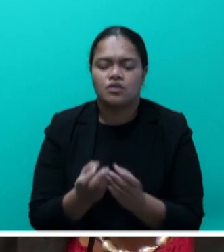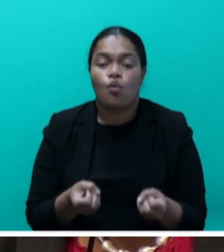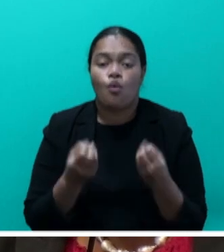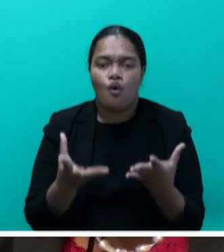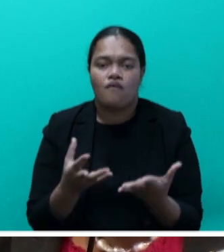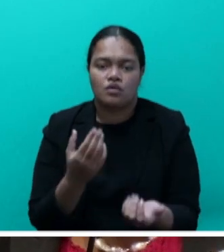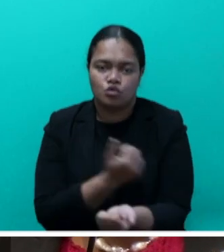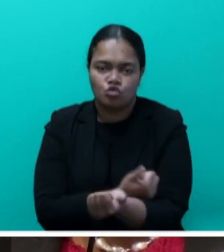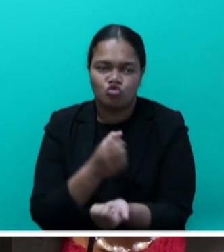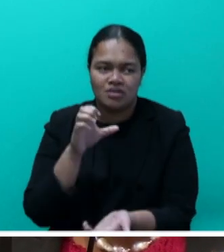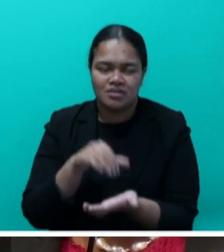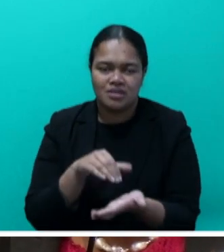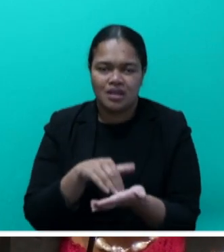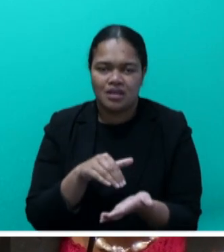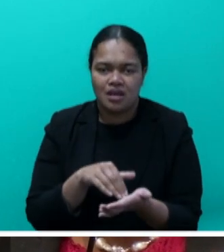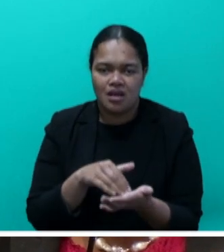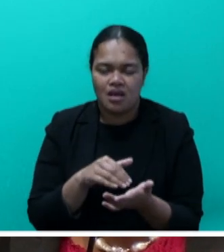should we intend to have one.